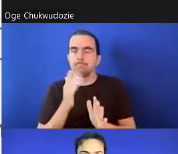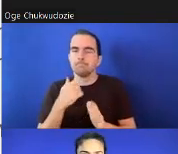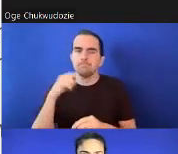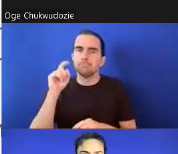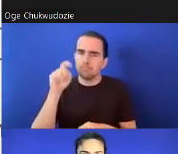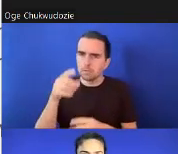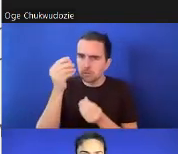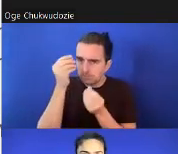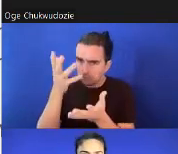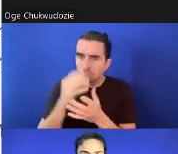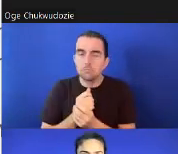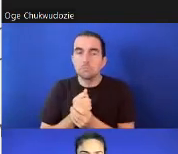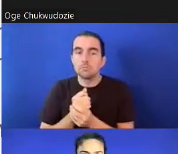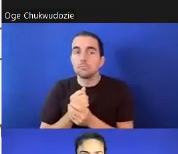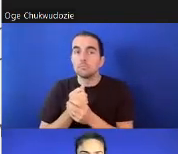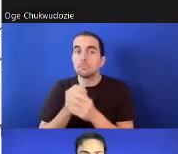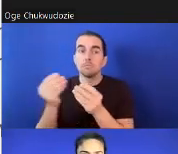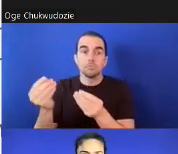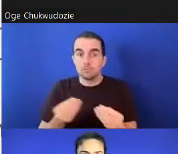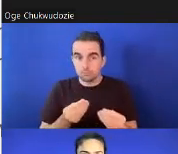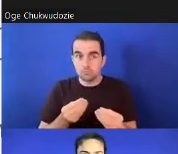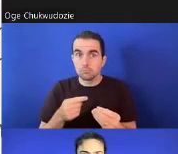only on the case